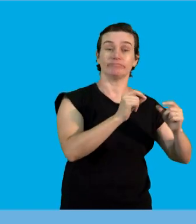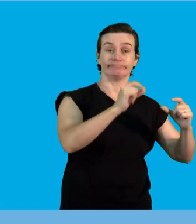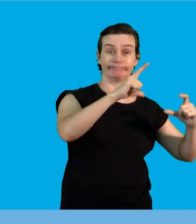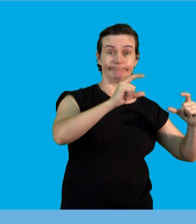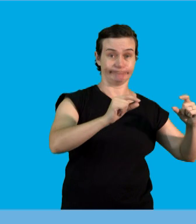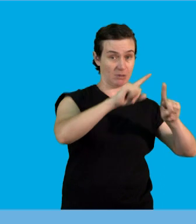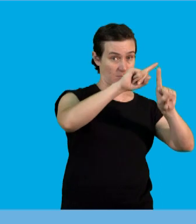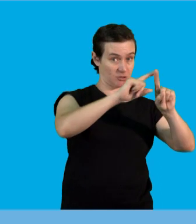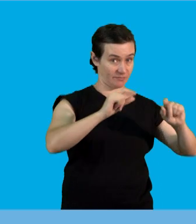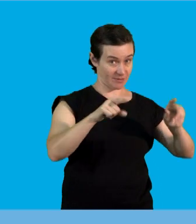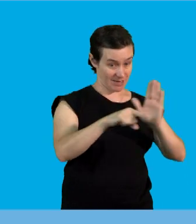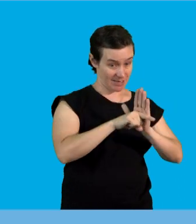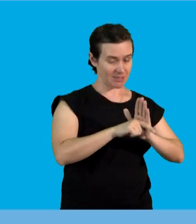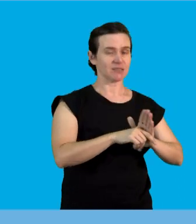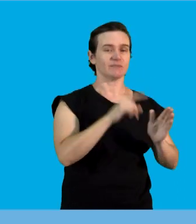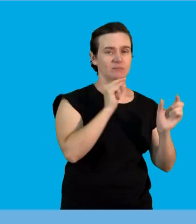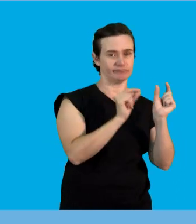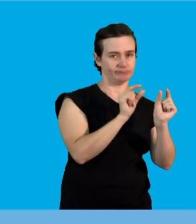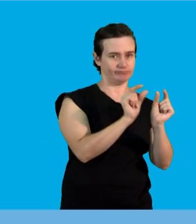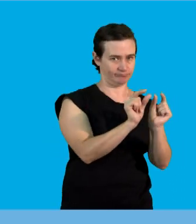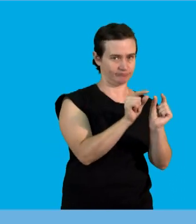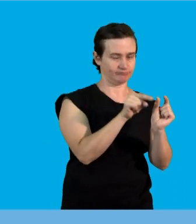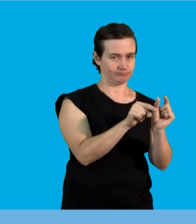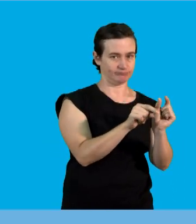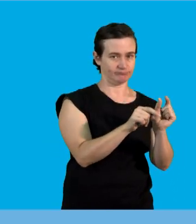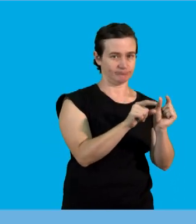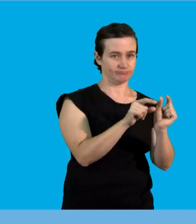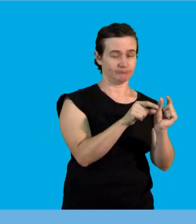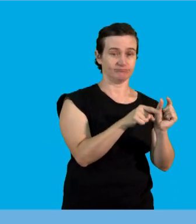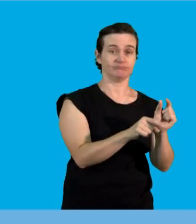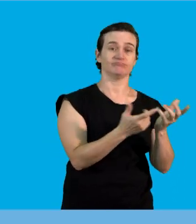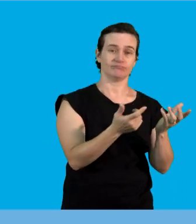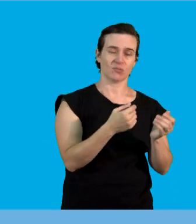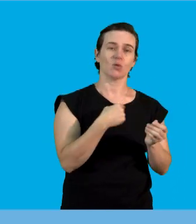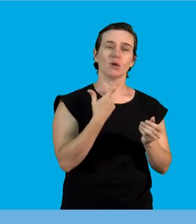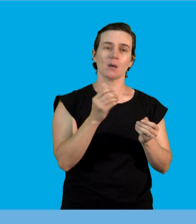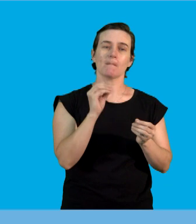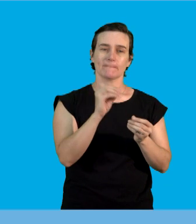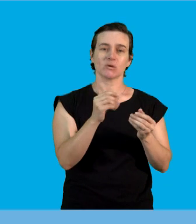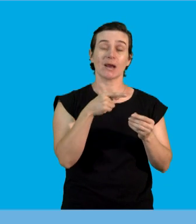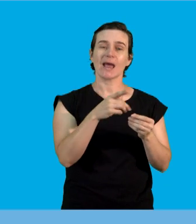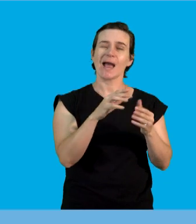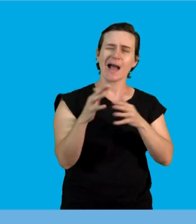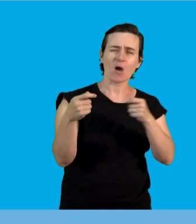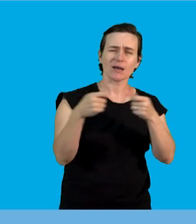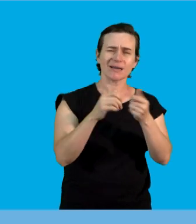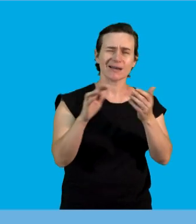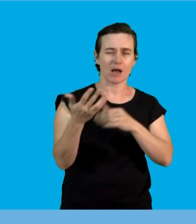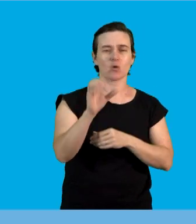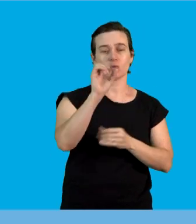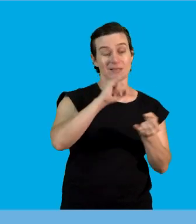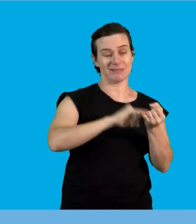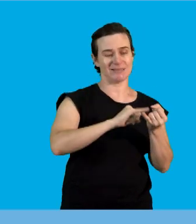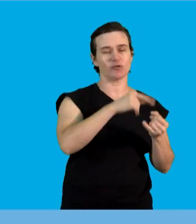need to have another positive and another negative. Now, the cells are accounted for and they are in series because they are one after